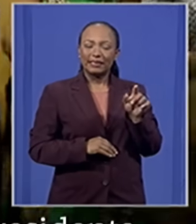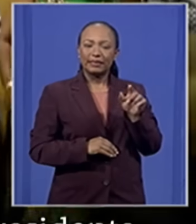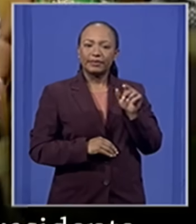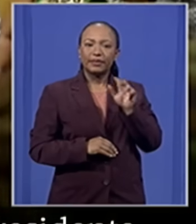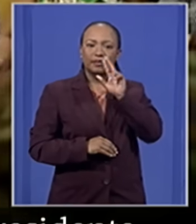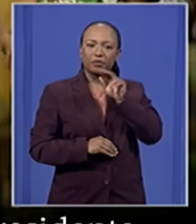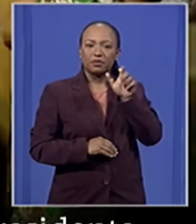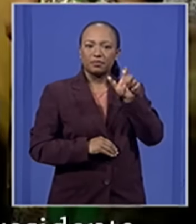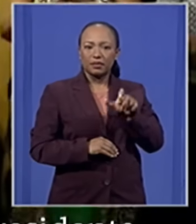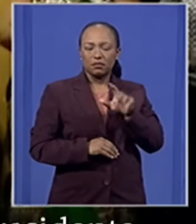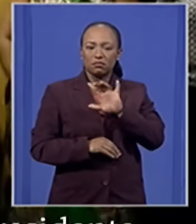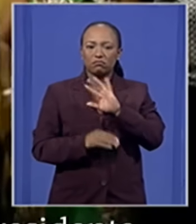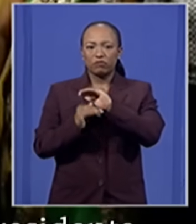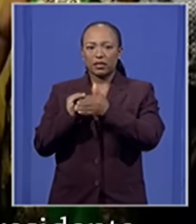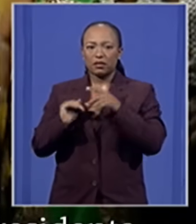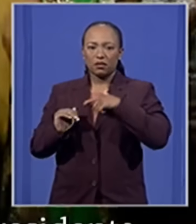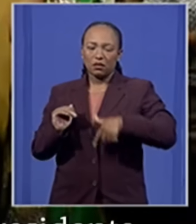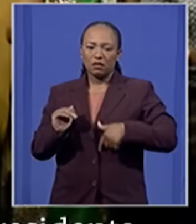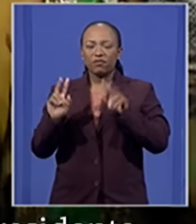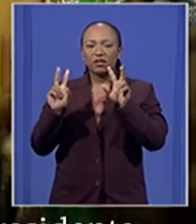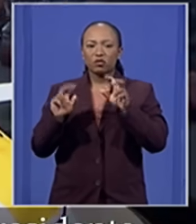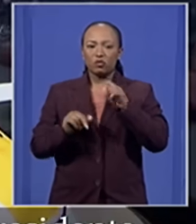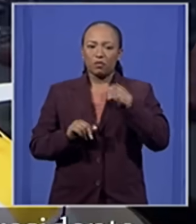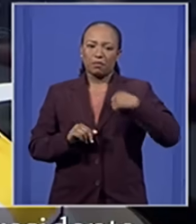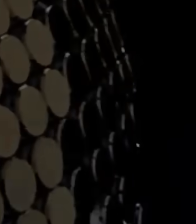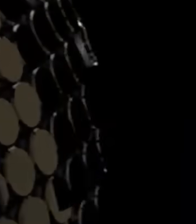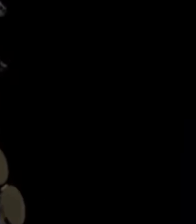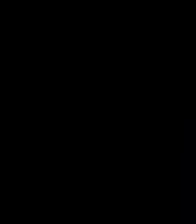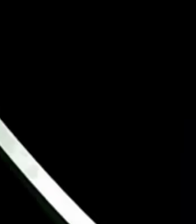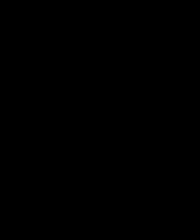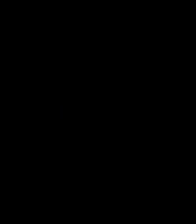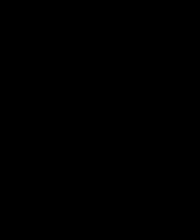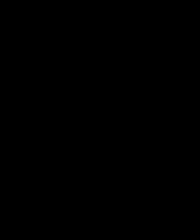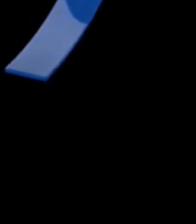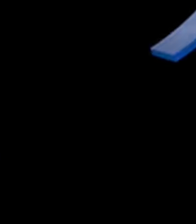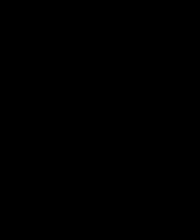mabapi le bo masepala ba Democratic Alliance.